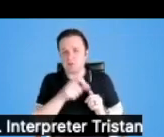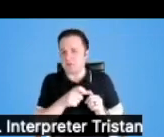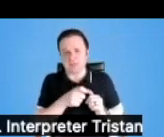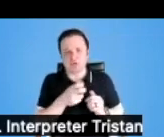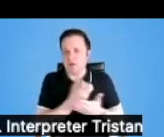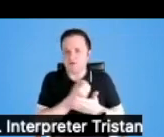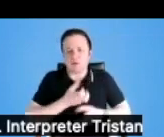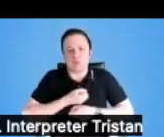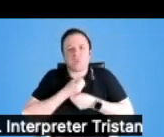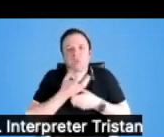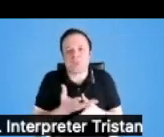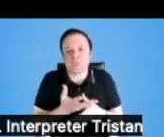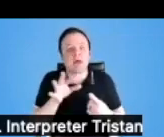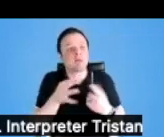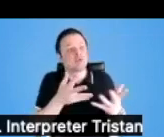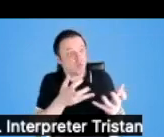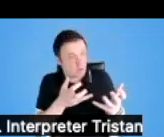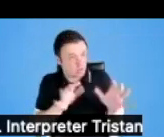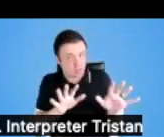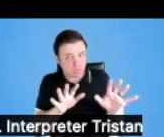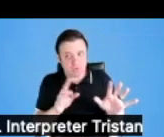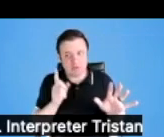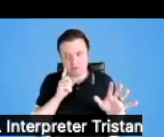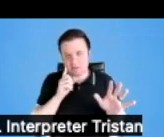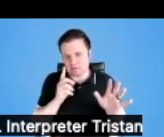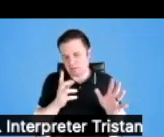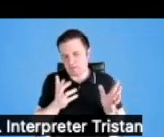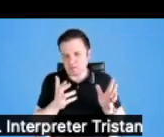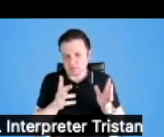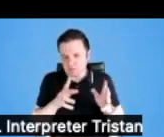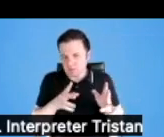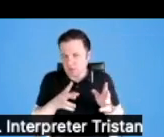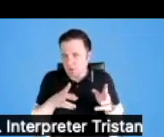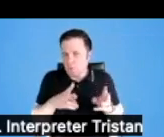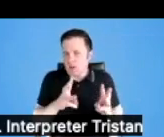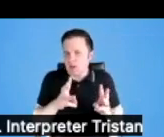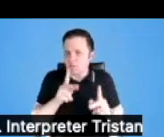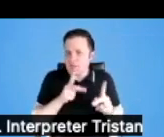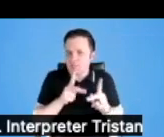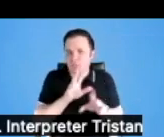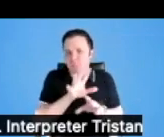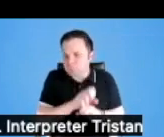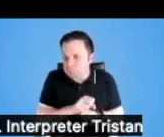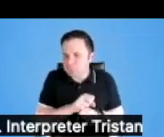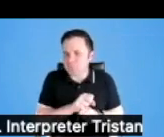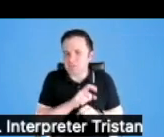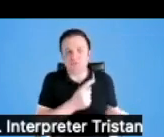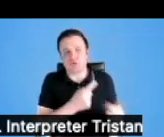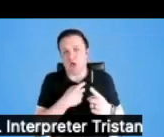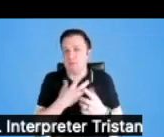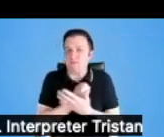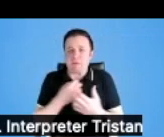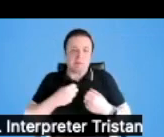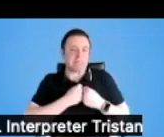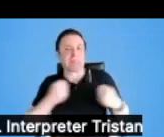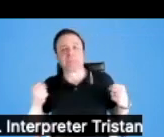all unless that's important to you. That I think there's a way that we have trained folks to have to come in and rip all their Band-Aids off and